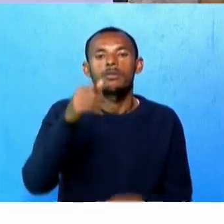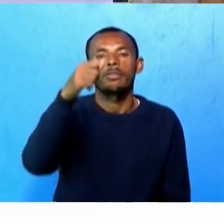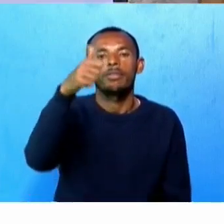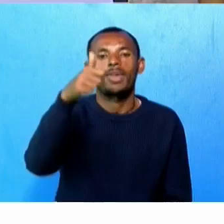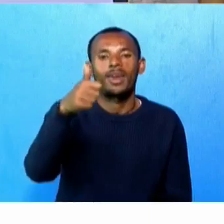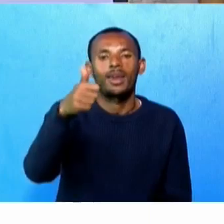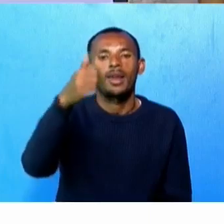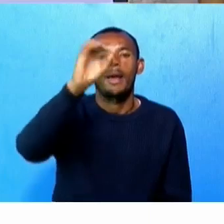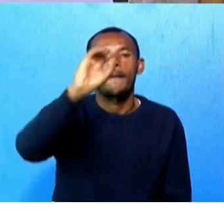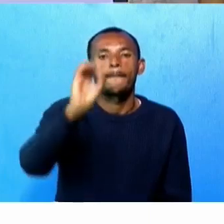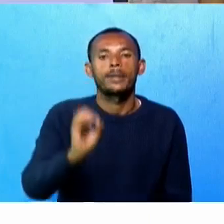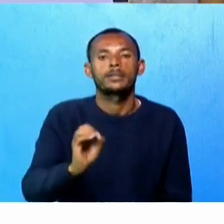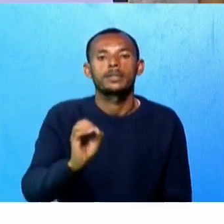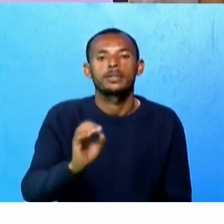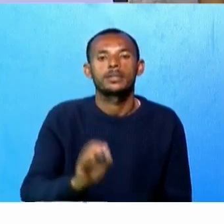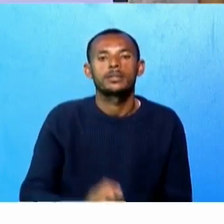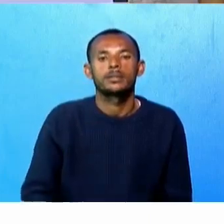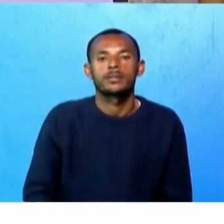10% per